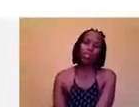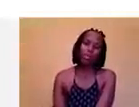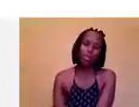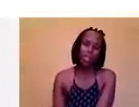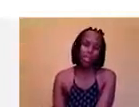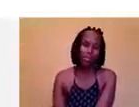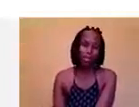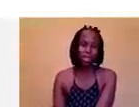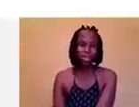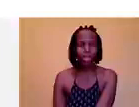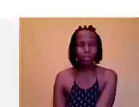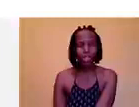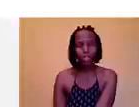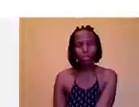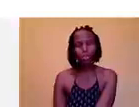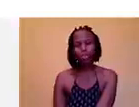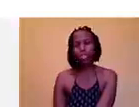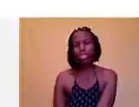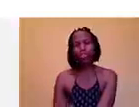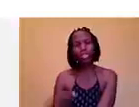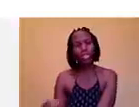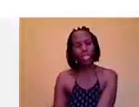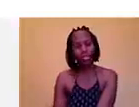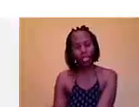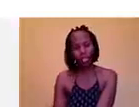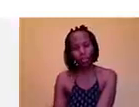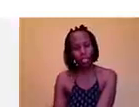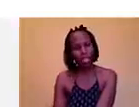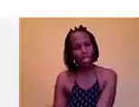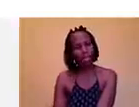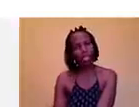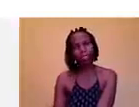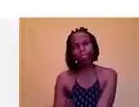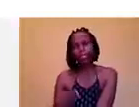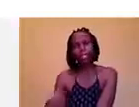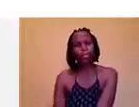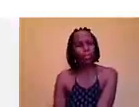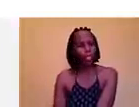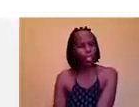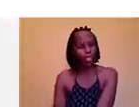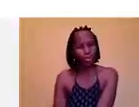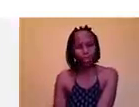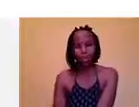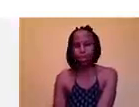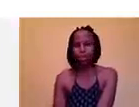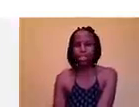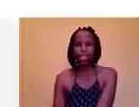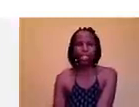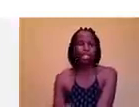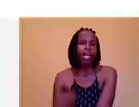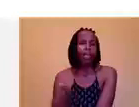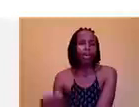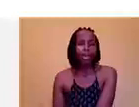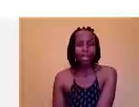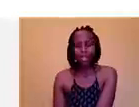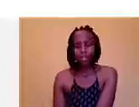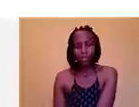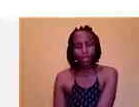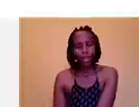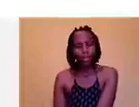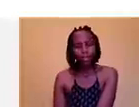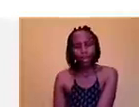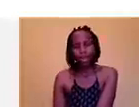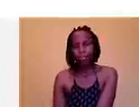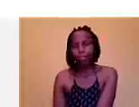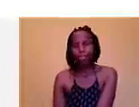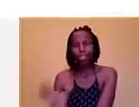website, we upload all the information that we share with students, be it the emails that we send out, the broadcast that we host, our link